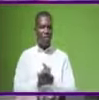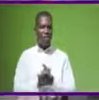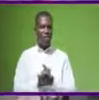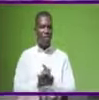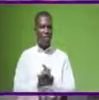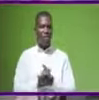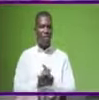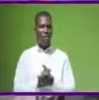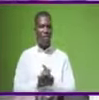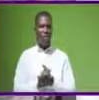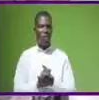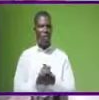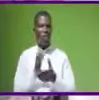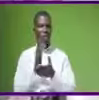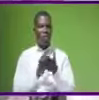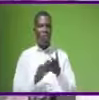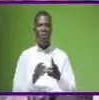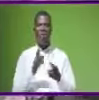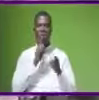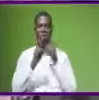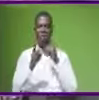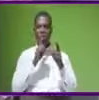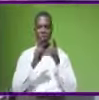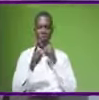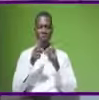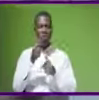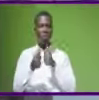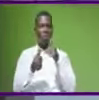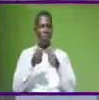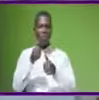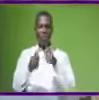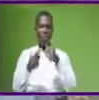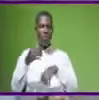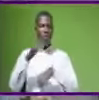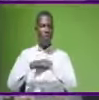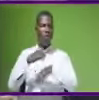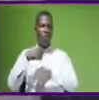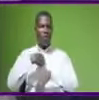Eta sechre ya nse kikandia ya pechere me.